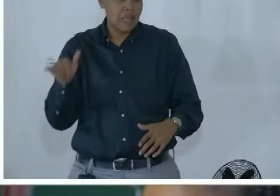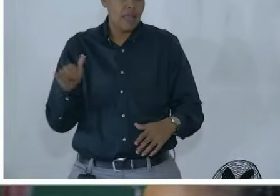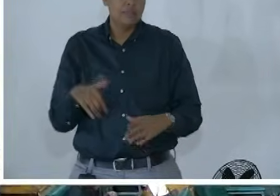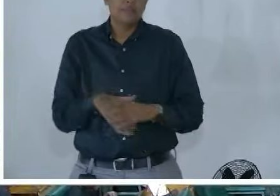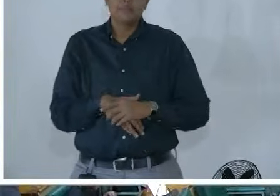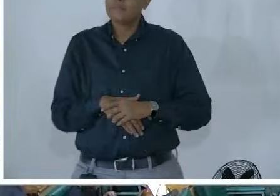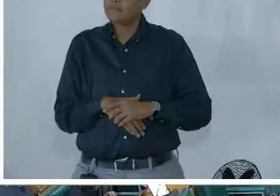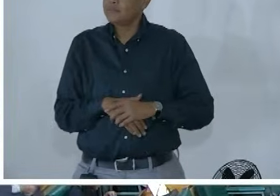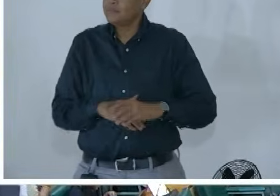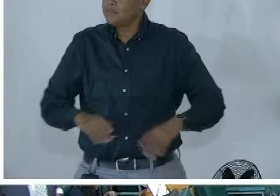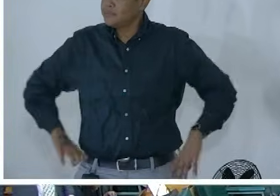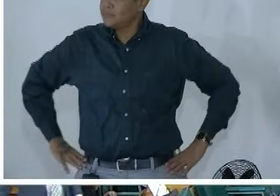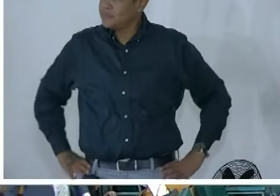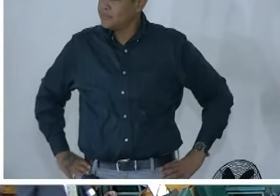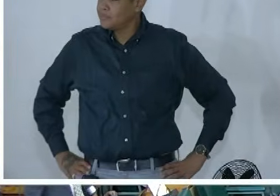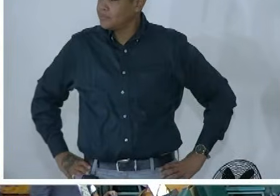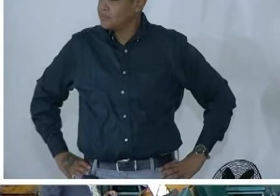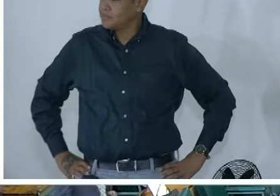bill.